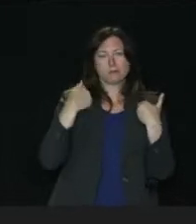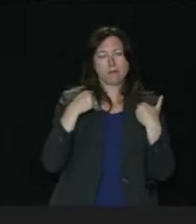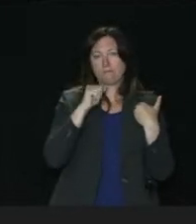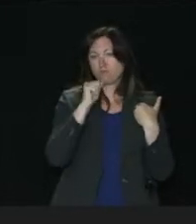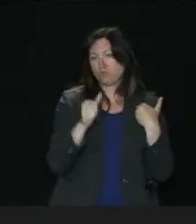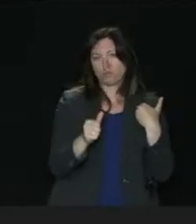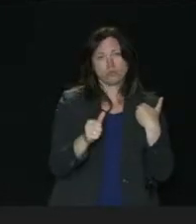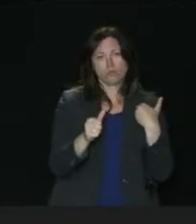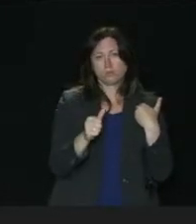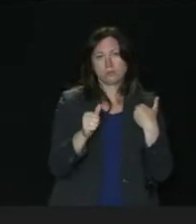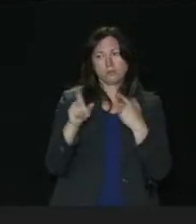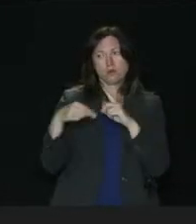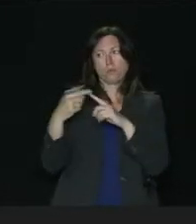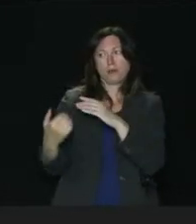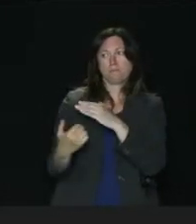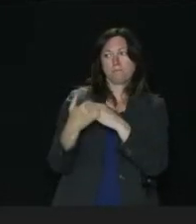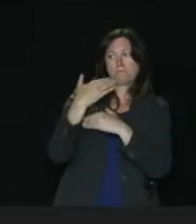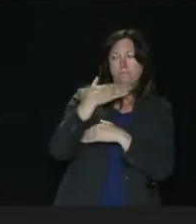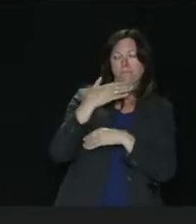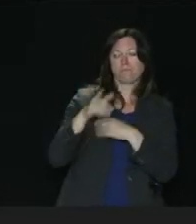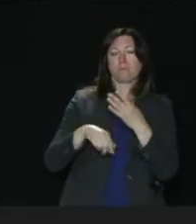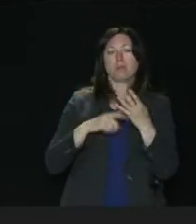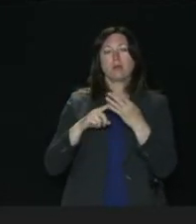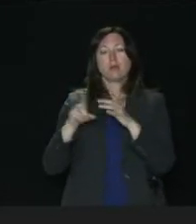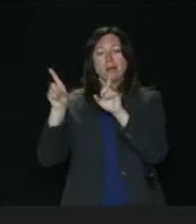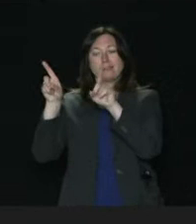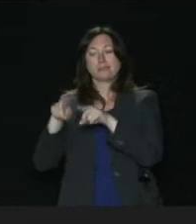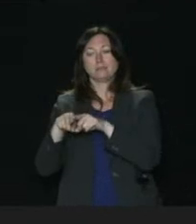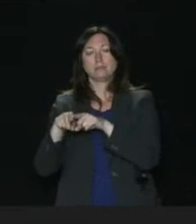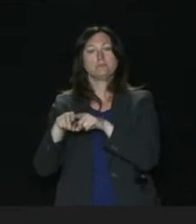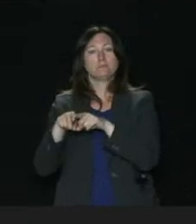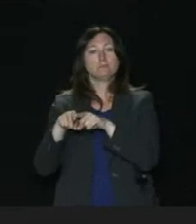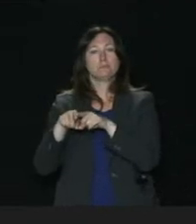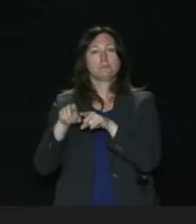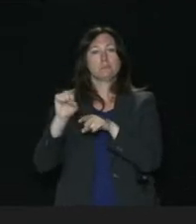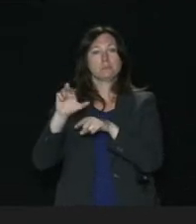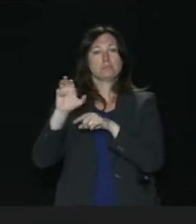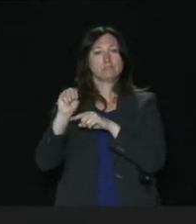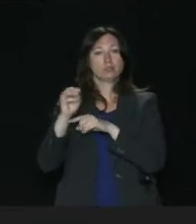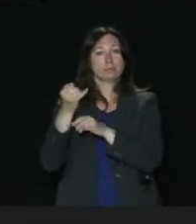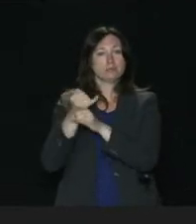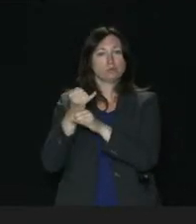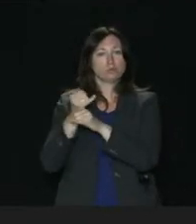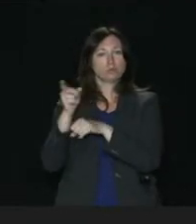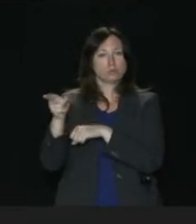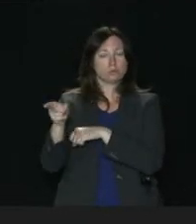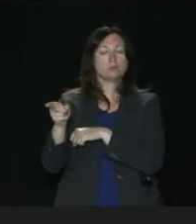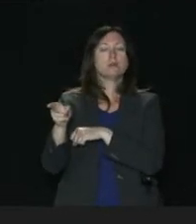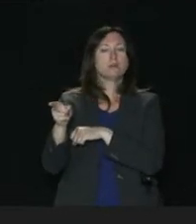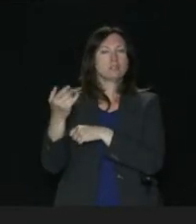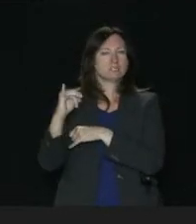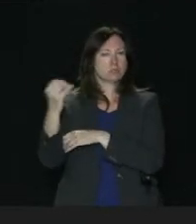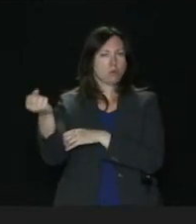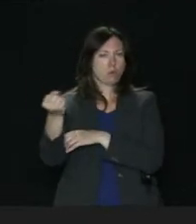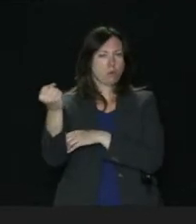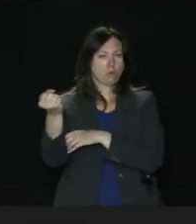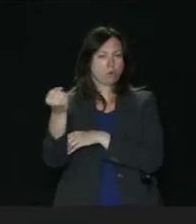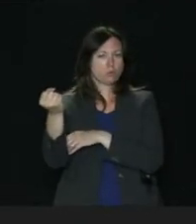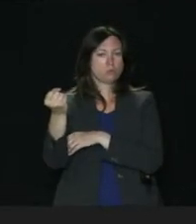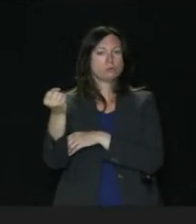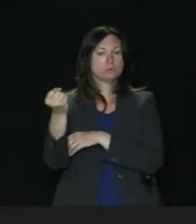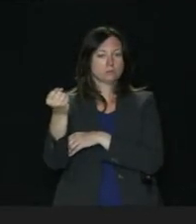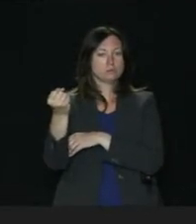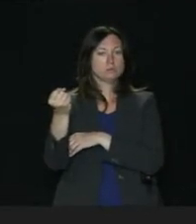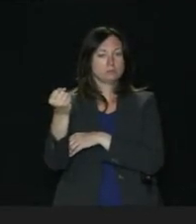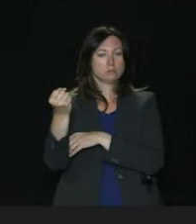next shipment. On the Serum Institute of India, at this time, that is still on hold, given,